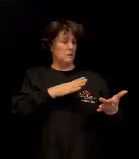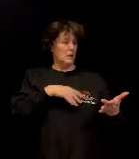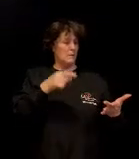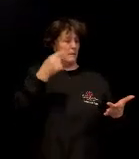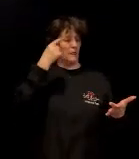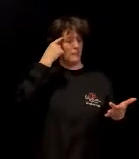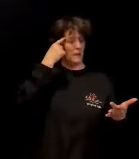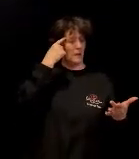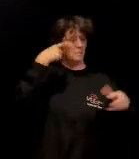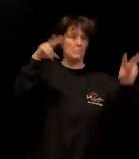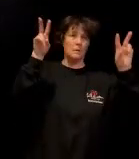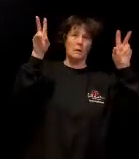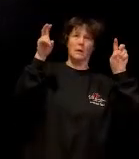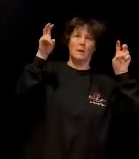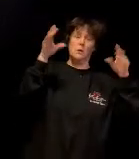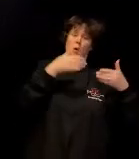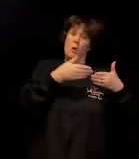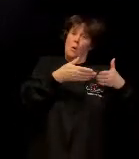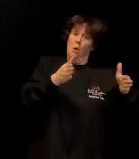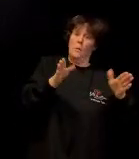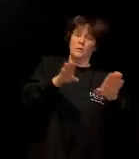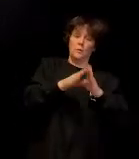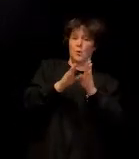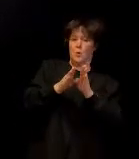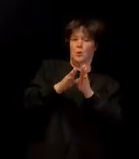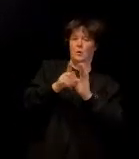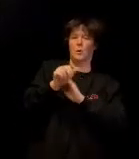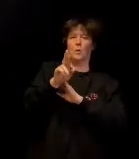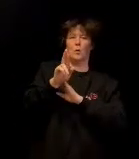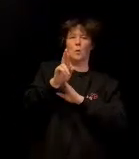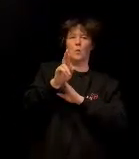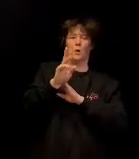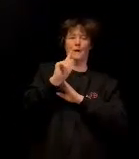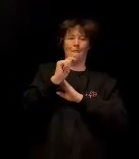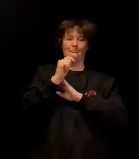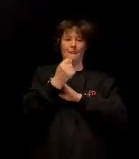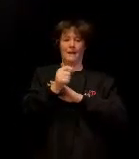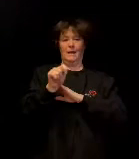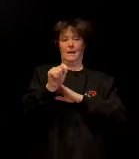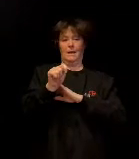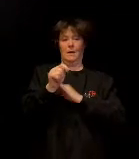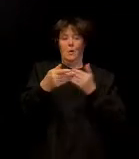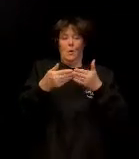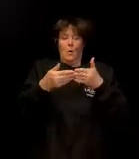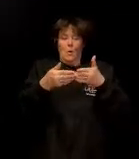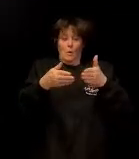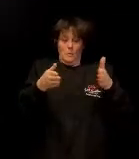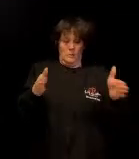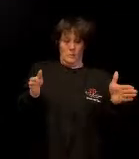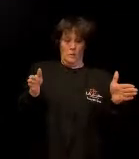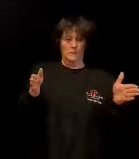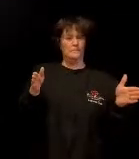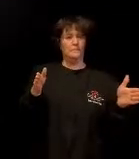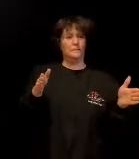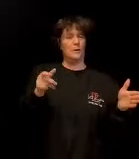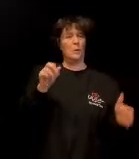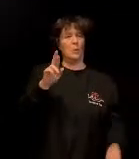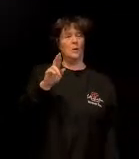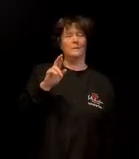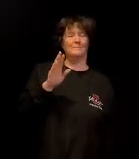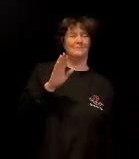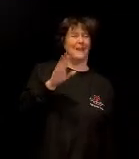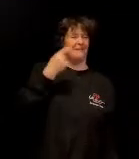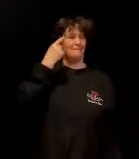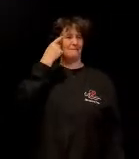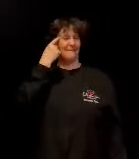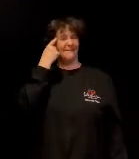the message could be The Opened Door or The Open Door. And I thought